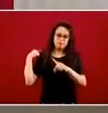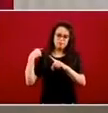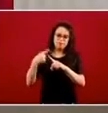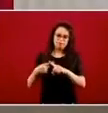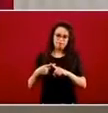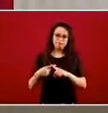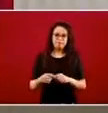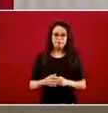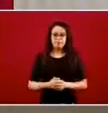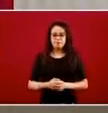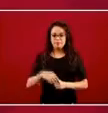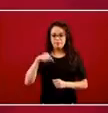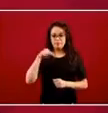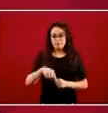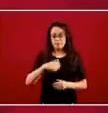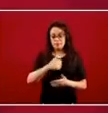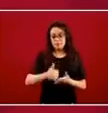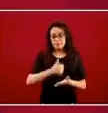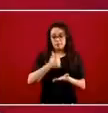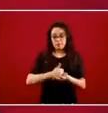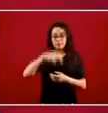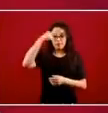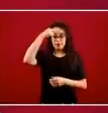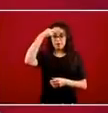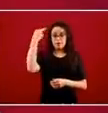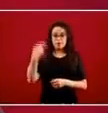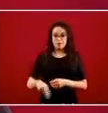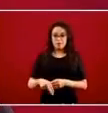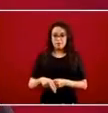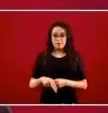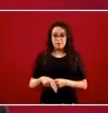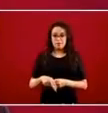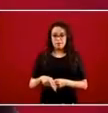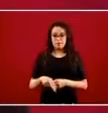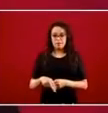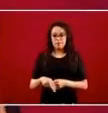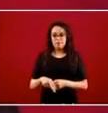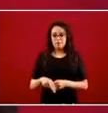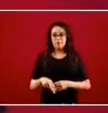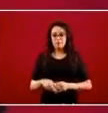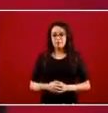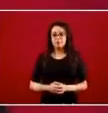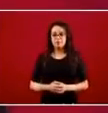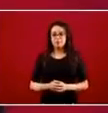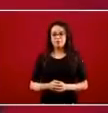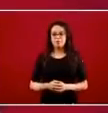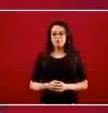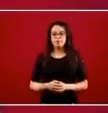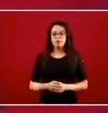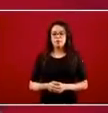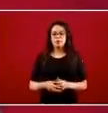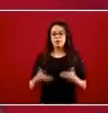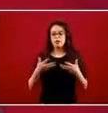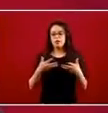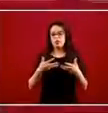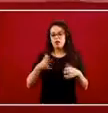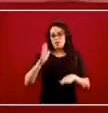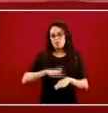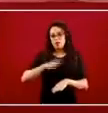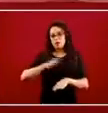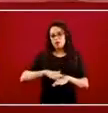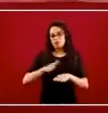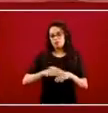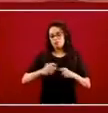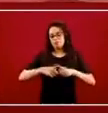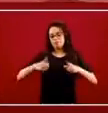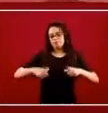commented before that the Mexico City metropolitan area, because of being the region with the